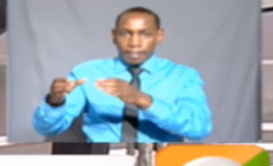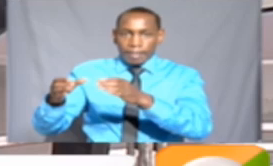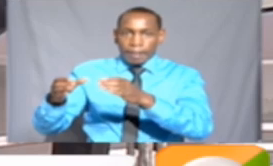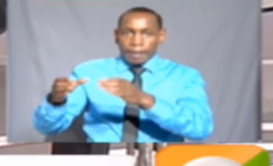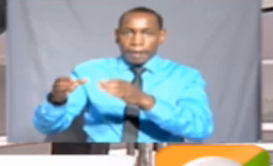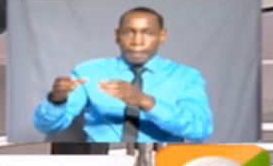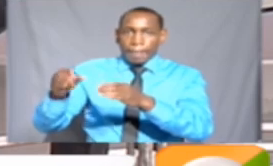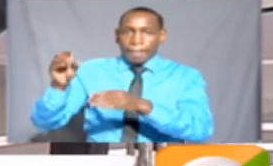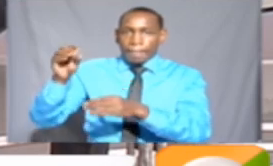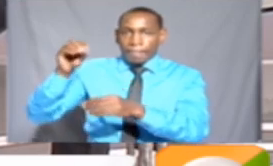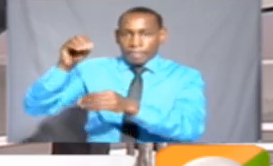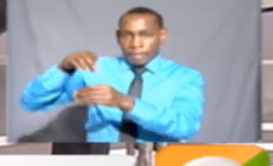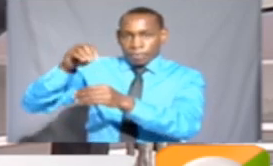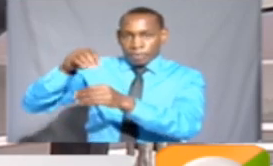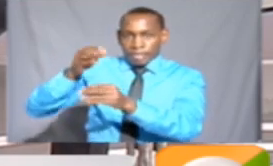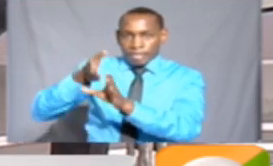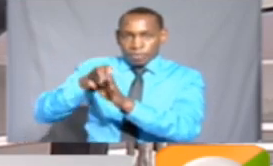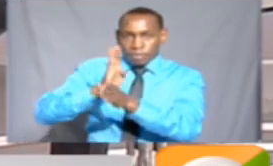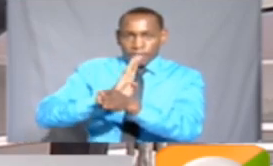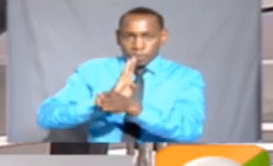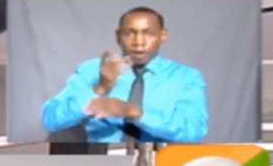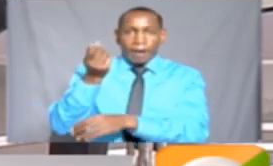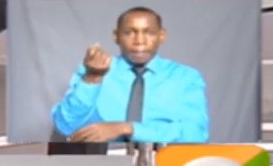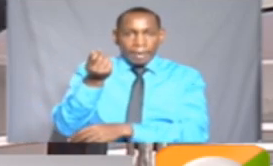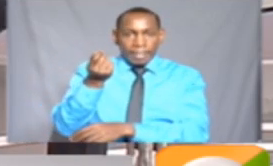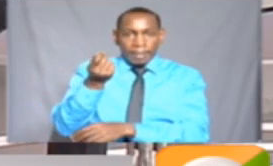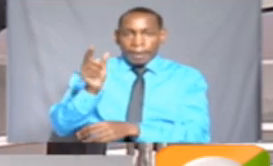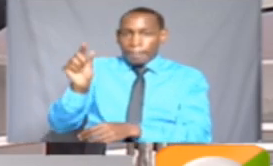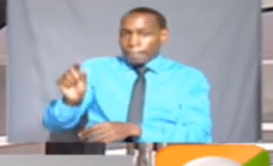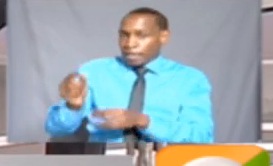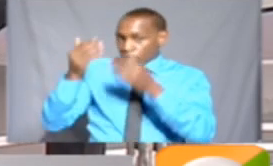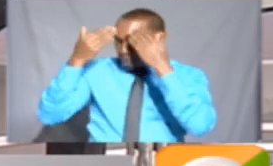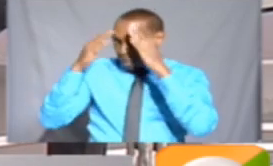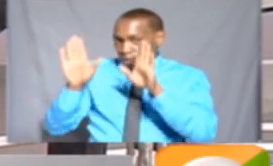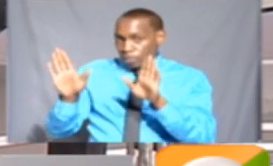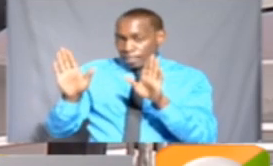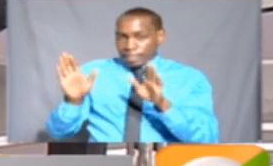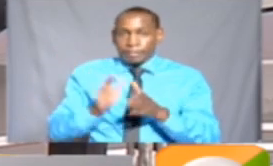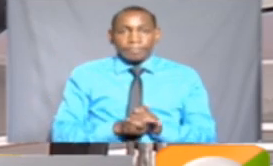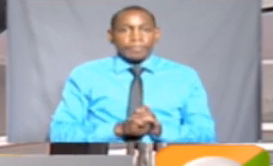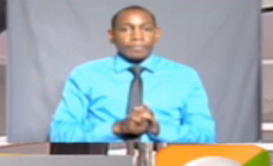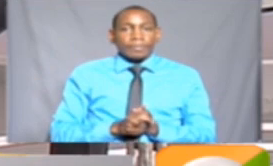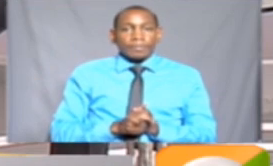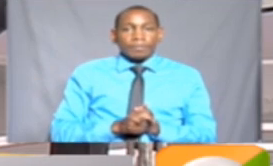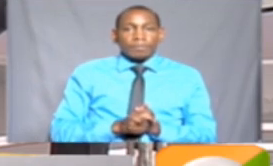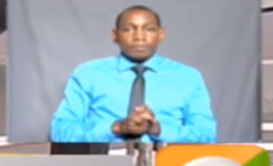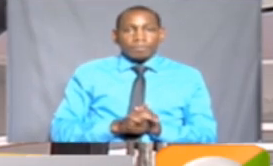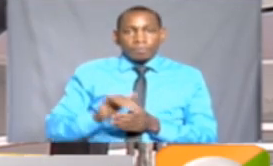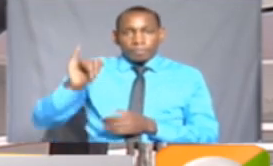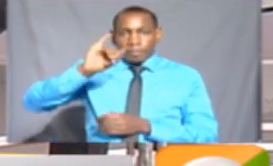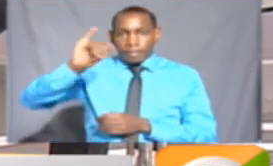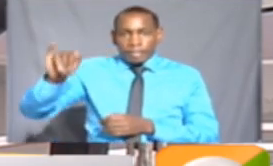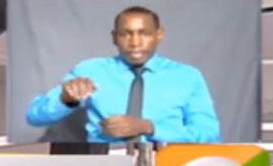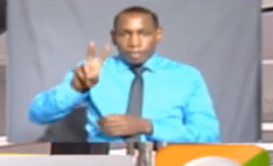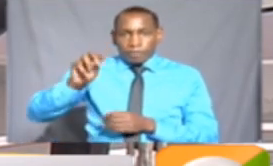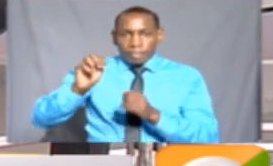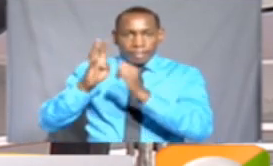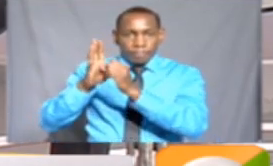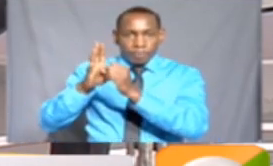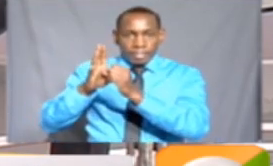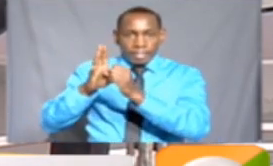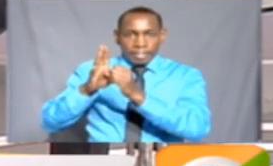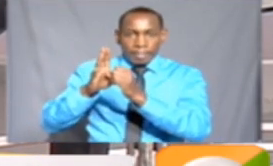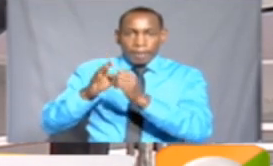was destined. It was withdrawn in cash to unknown persons. That was not the end of it. In January 2014, a